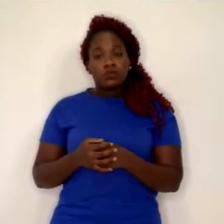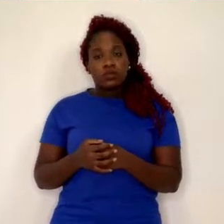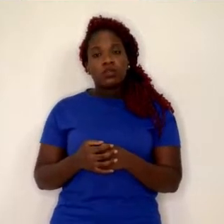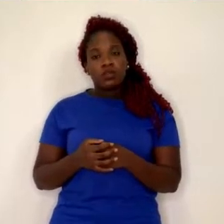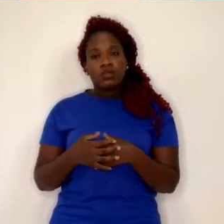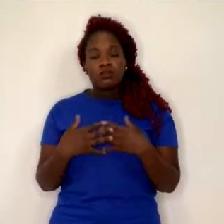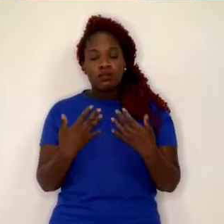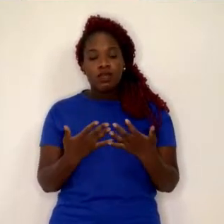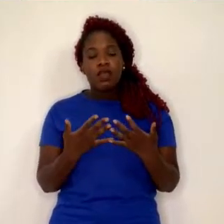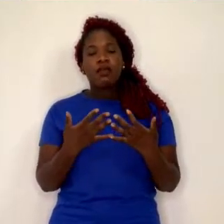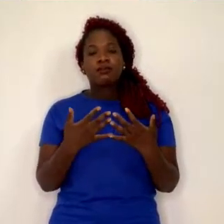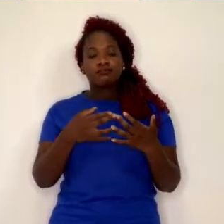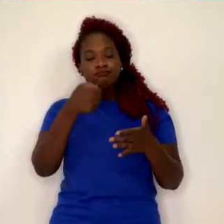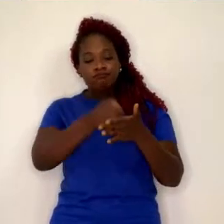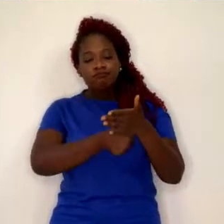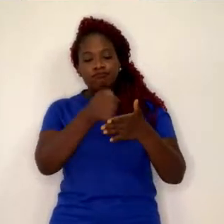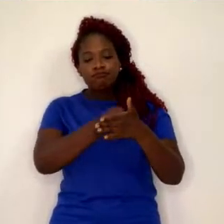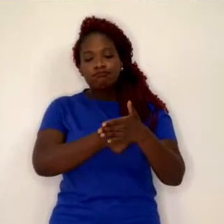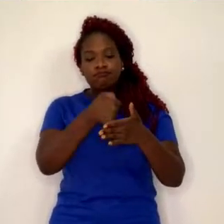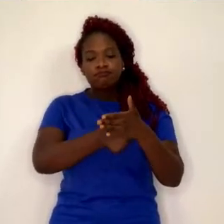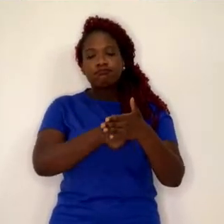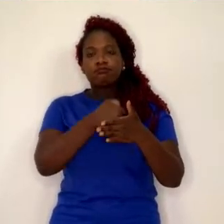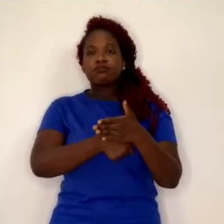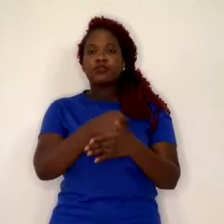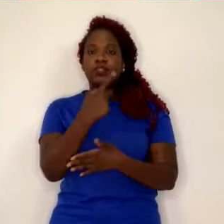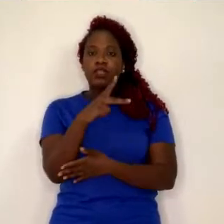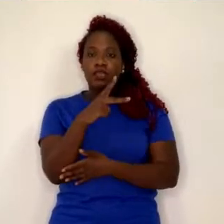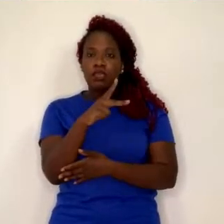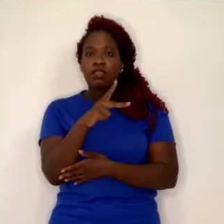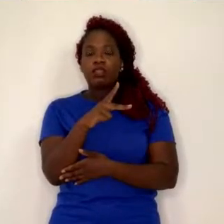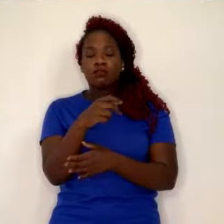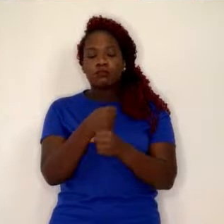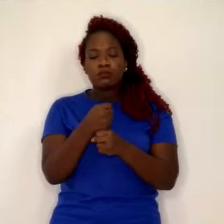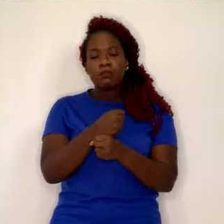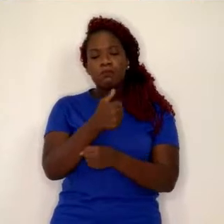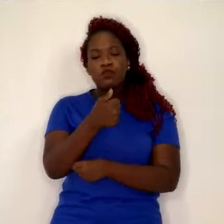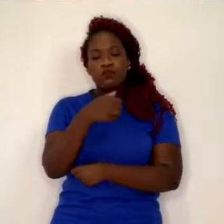elite. And from his struggle in